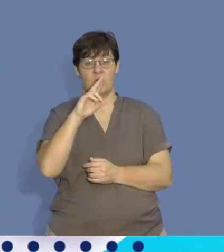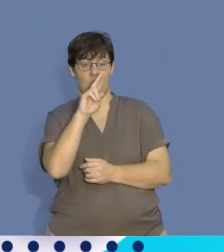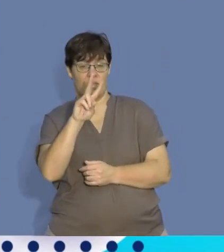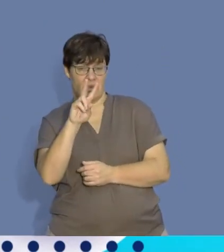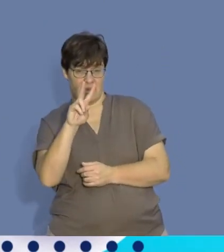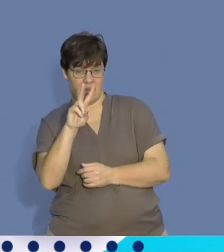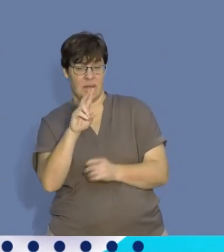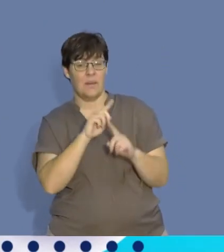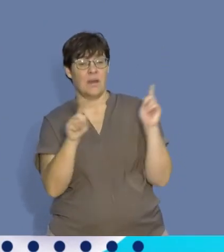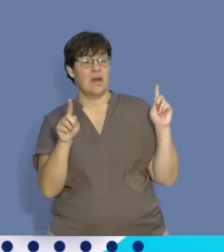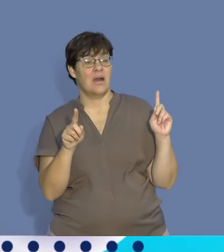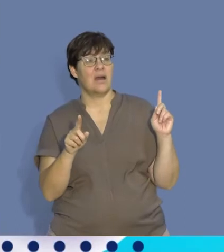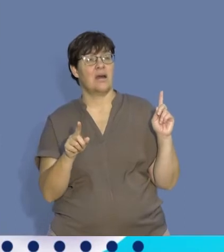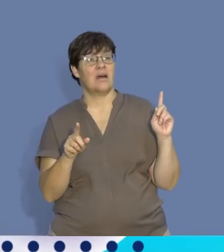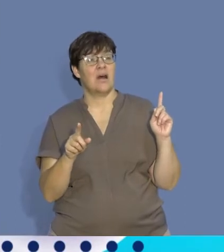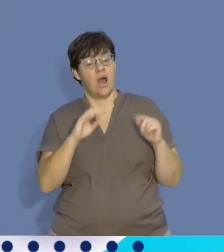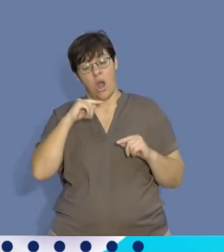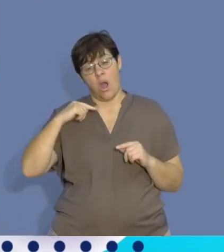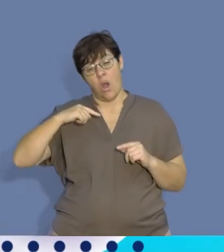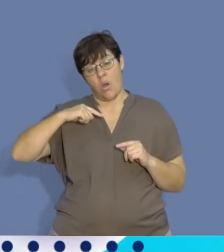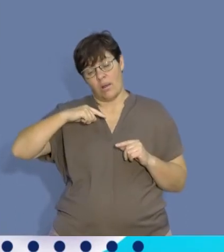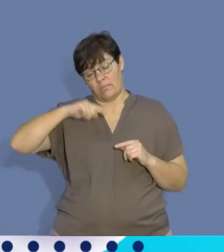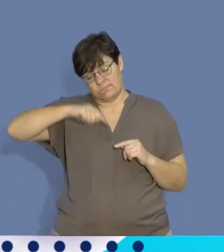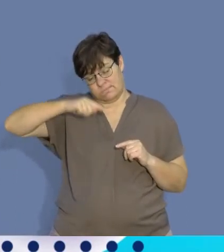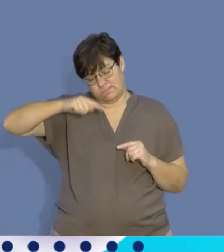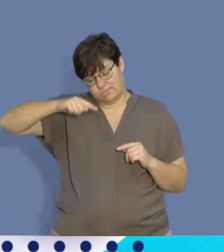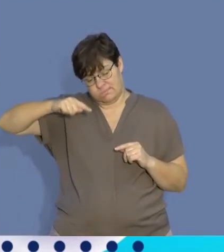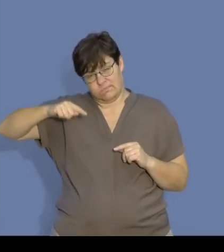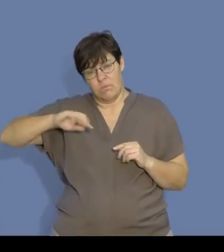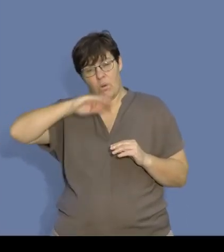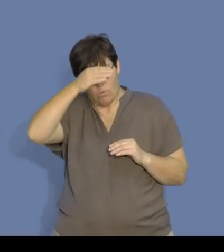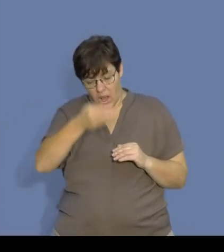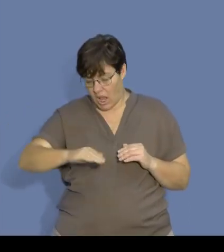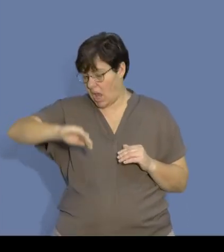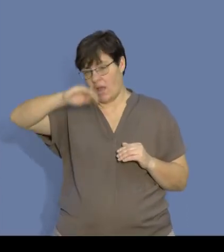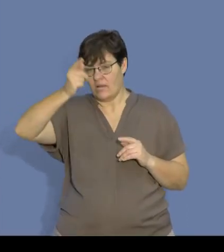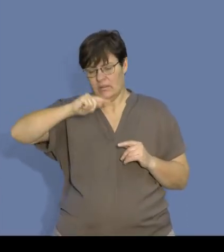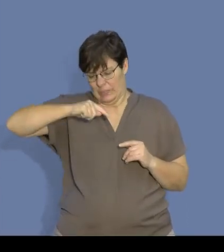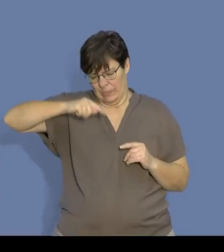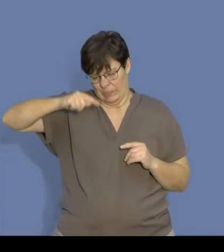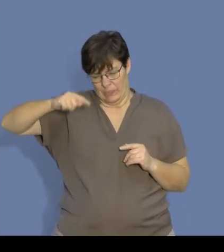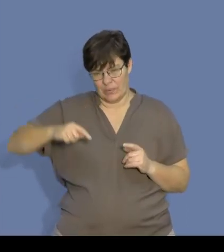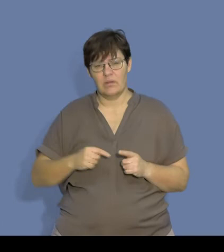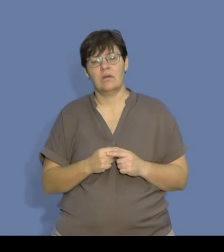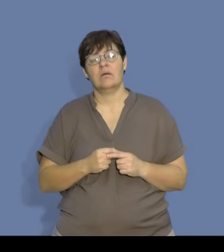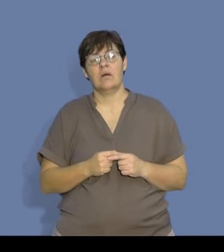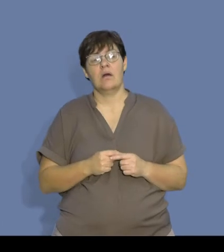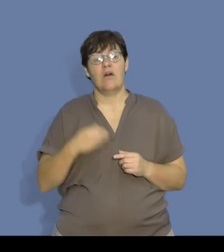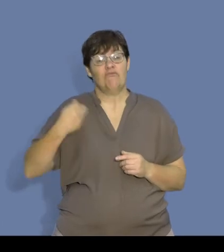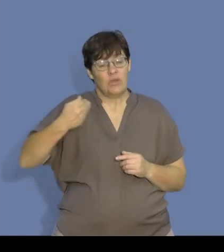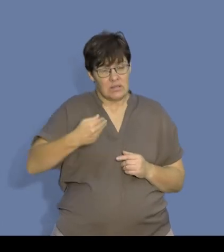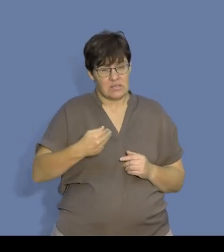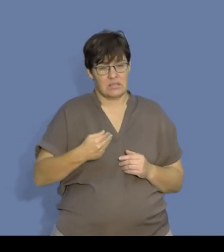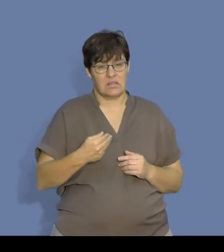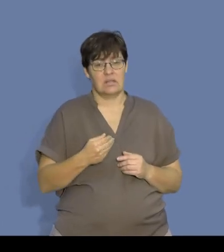very small wave with a big frequency, and zinc will only allow